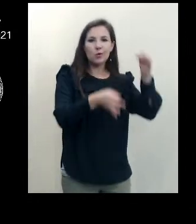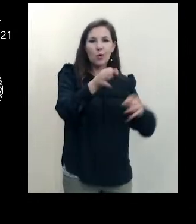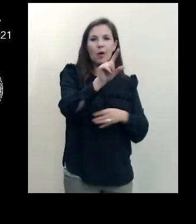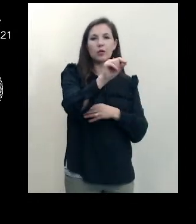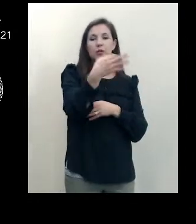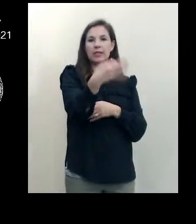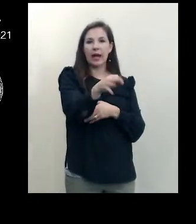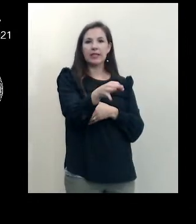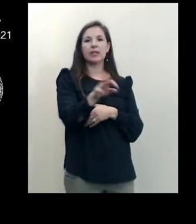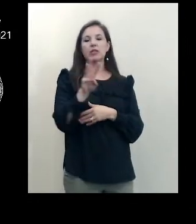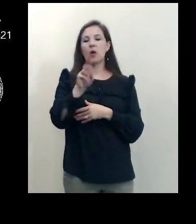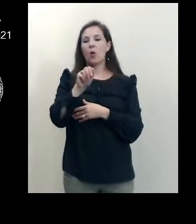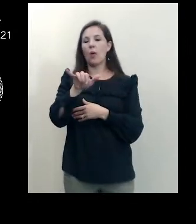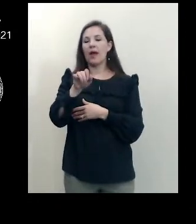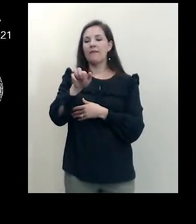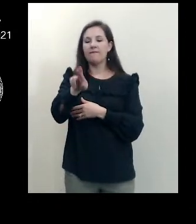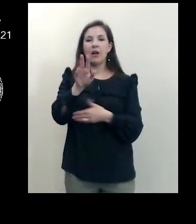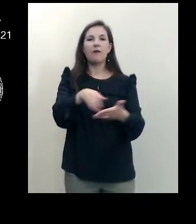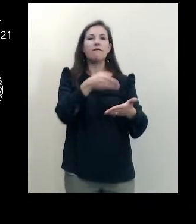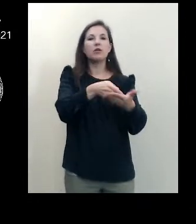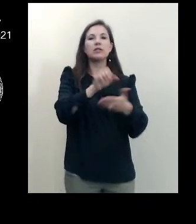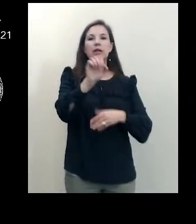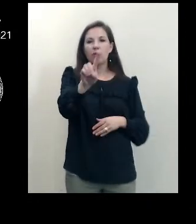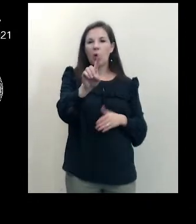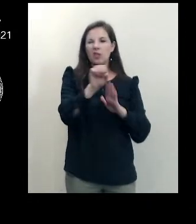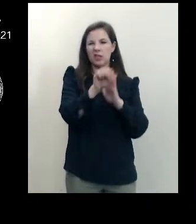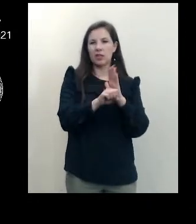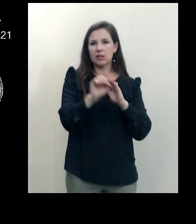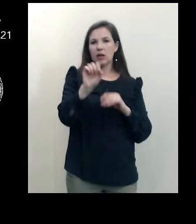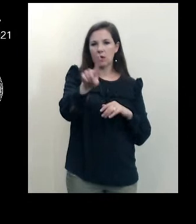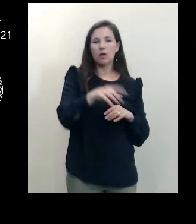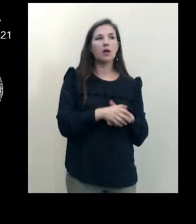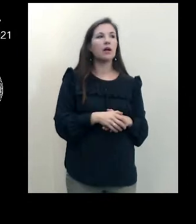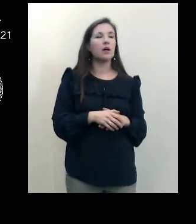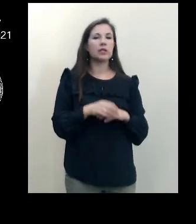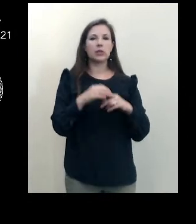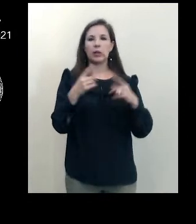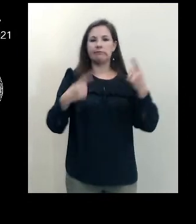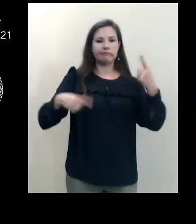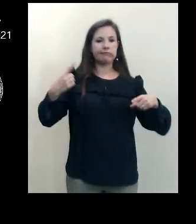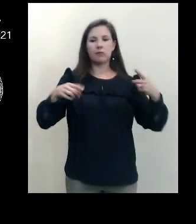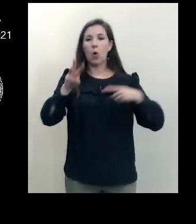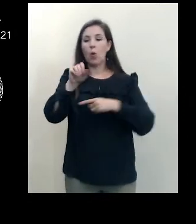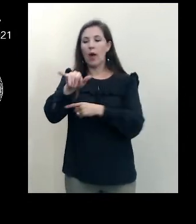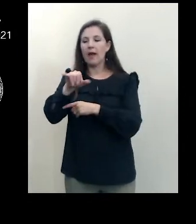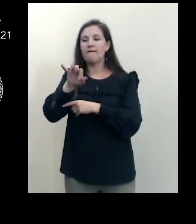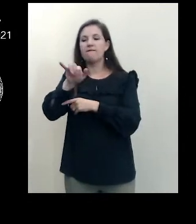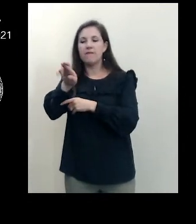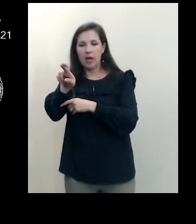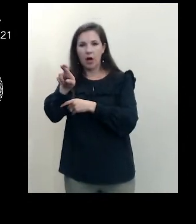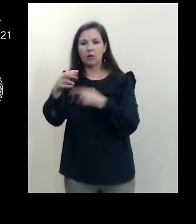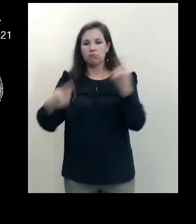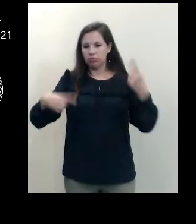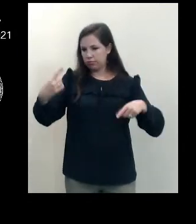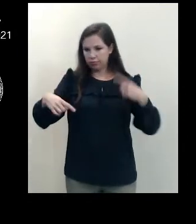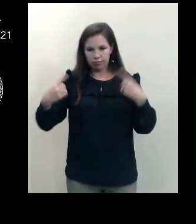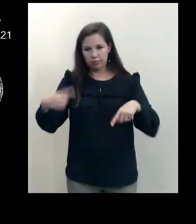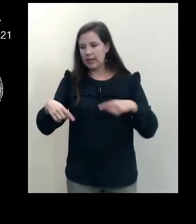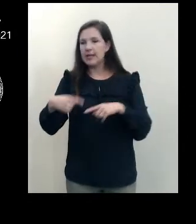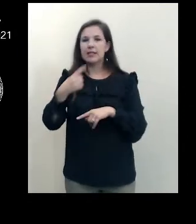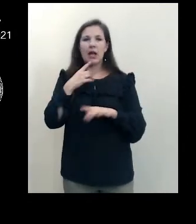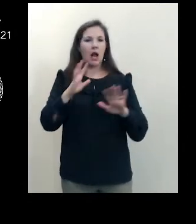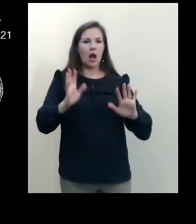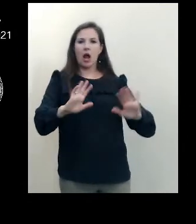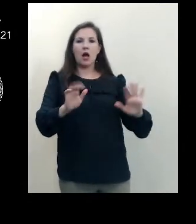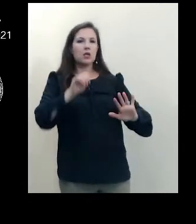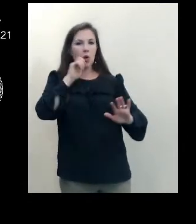2019, Wayfair versus South Dakota, that said that it was a fight by Wayfair, the retailer, that they did